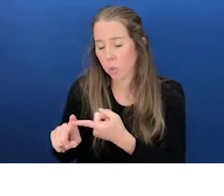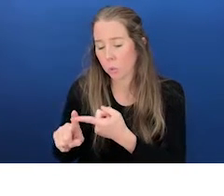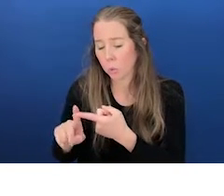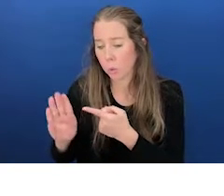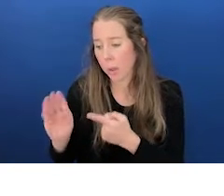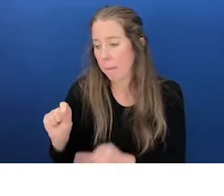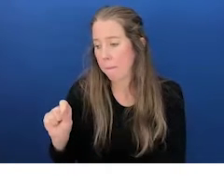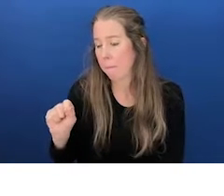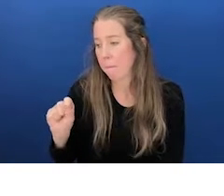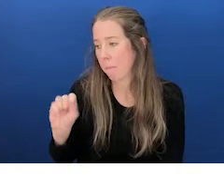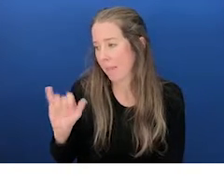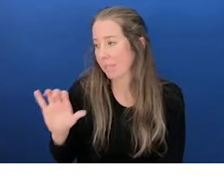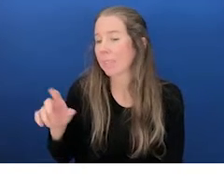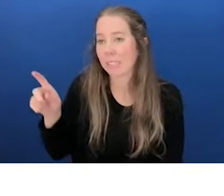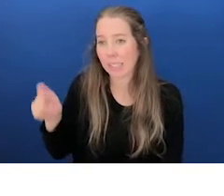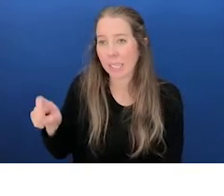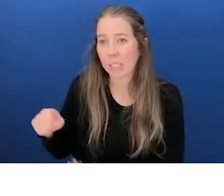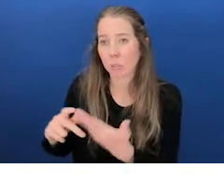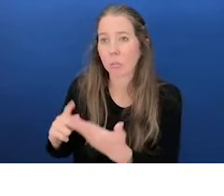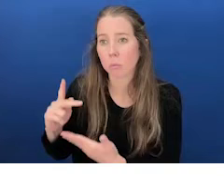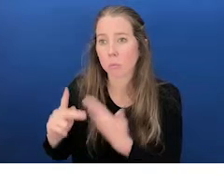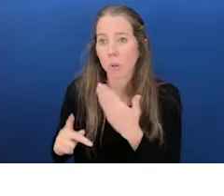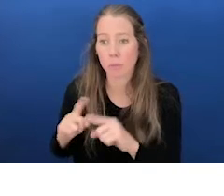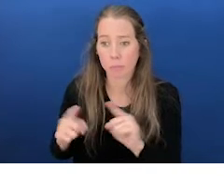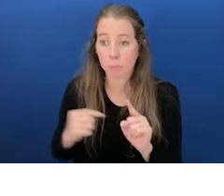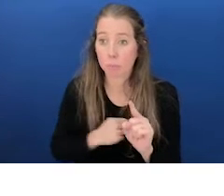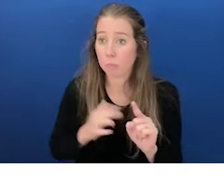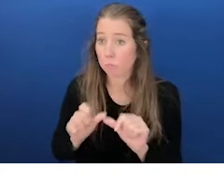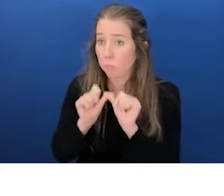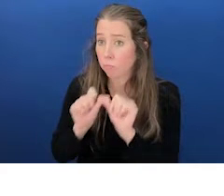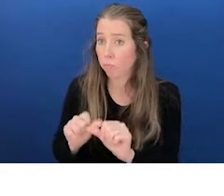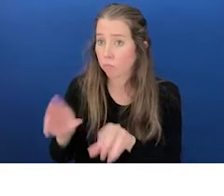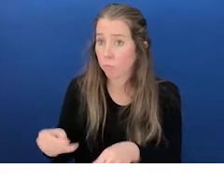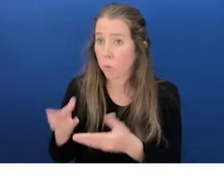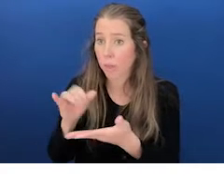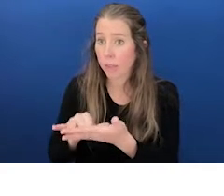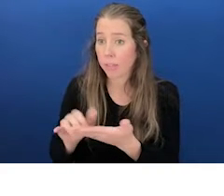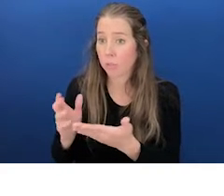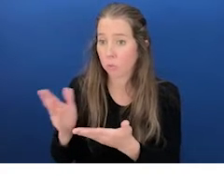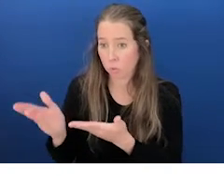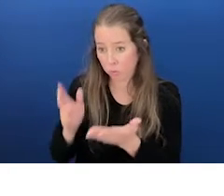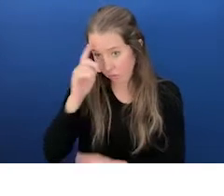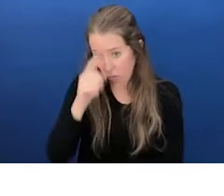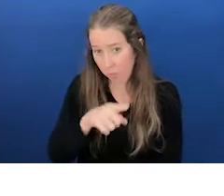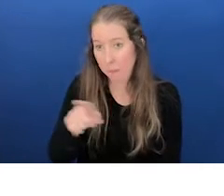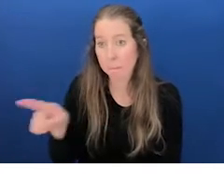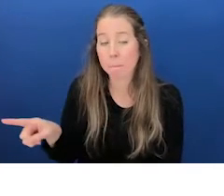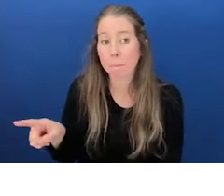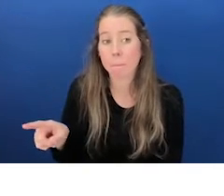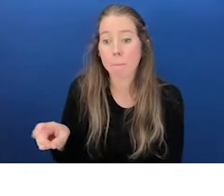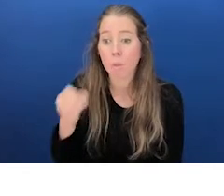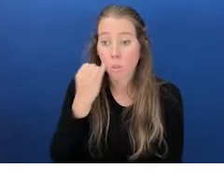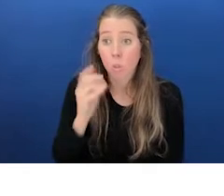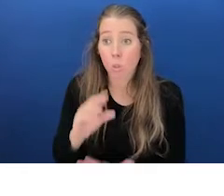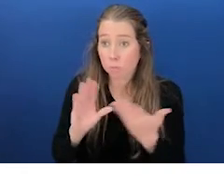basic needs program, but we're going to continue to provide that service to them. So if the